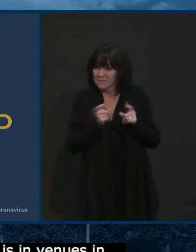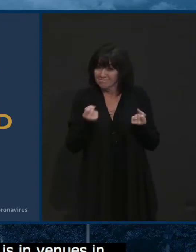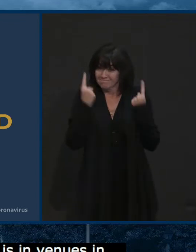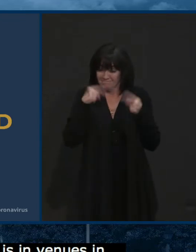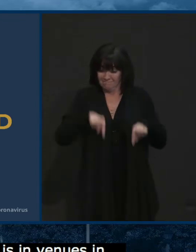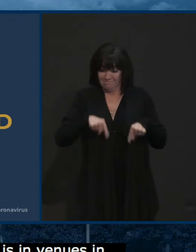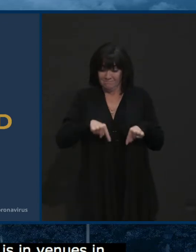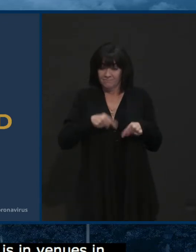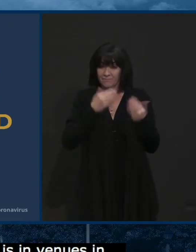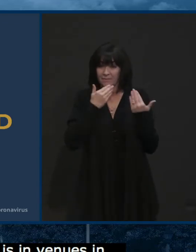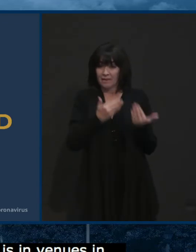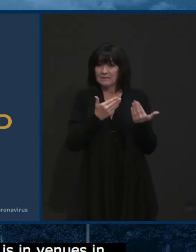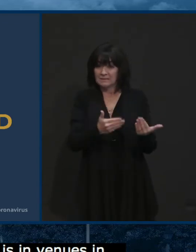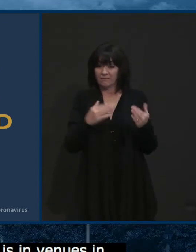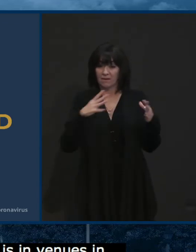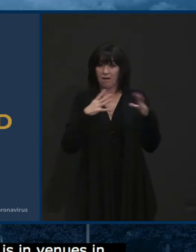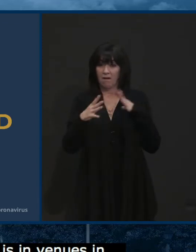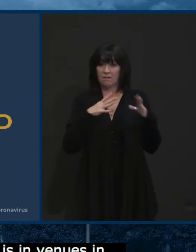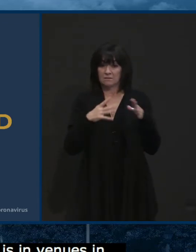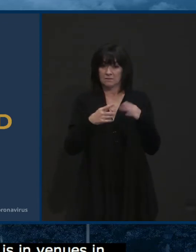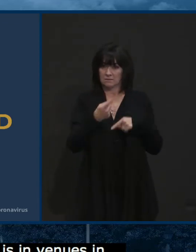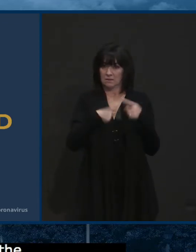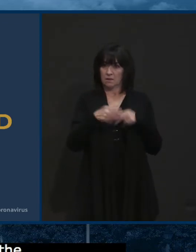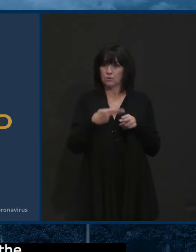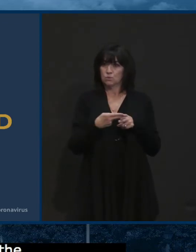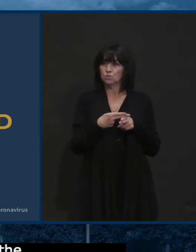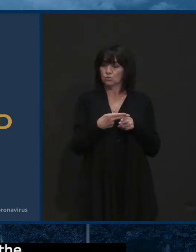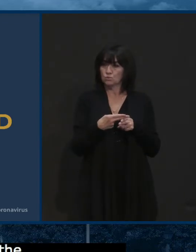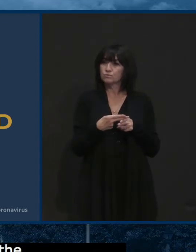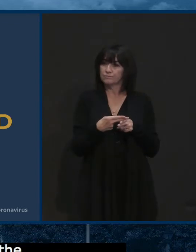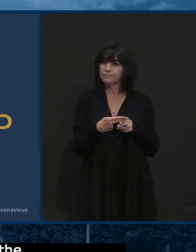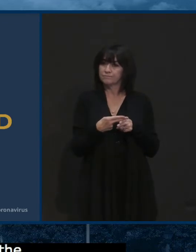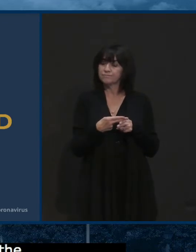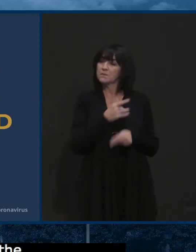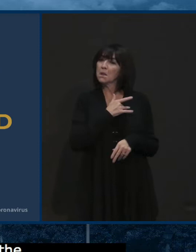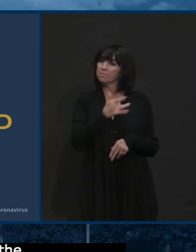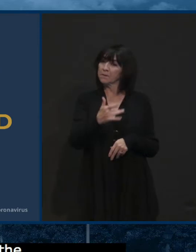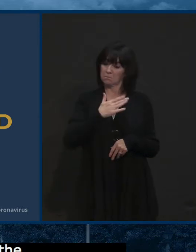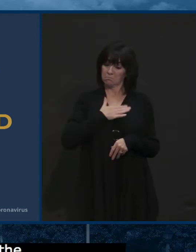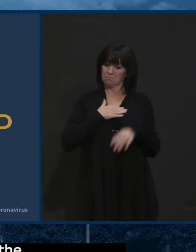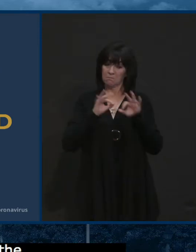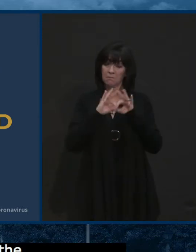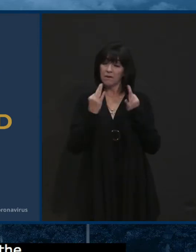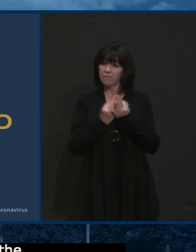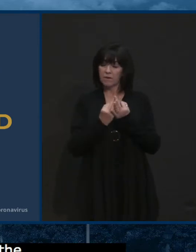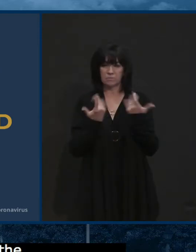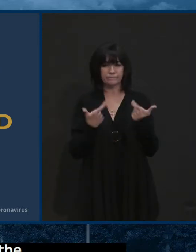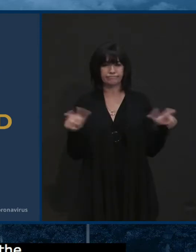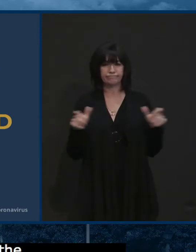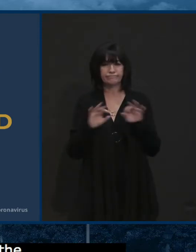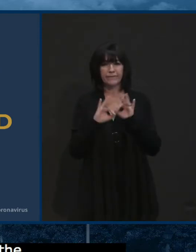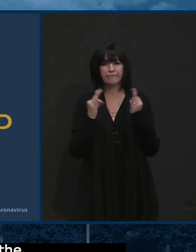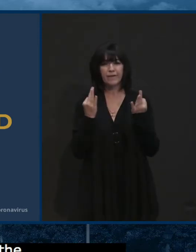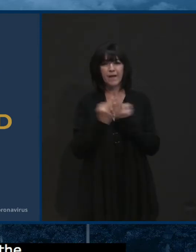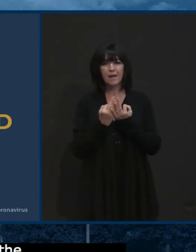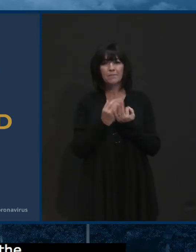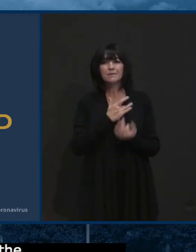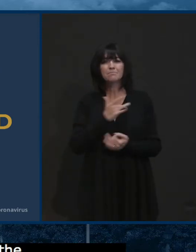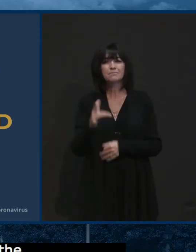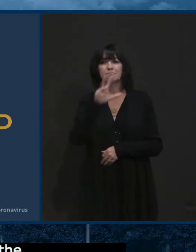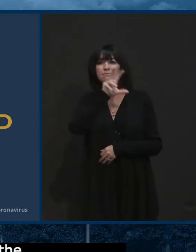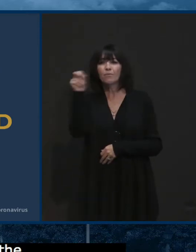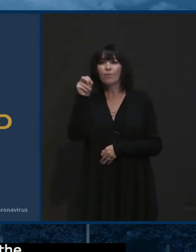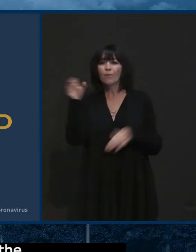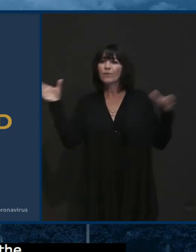where we're seeing a lot of that right in front of us. Usually my family, a big family, nearly 30 of us get together and have a